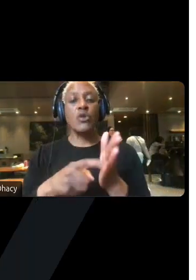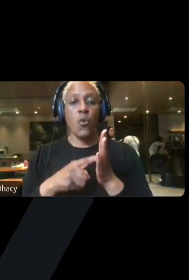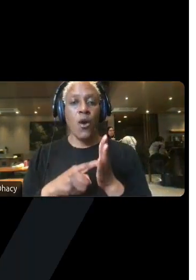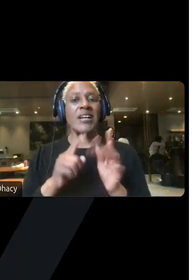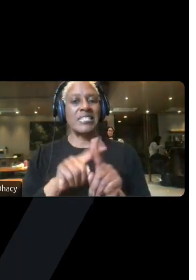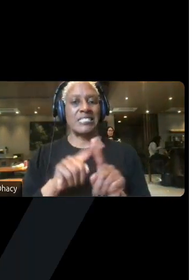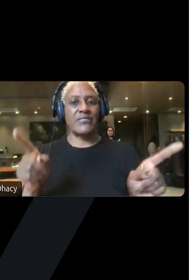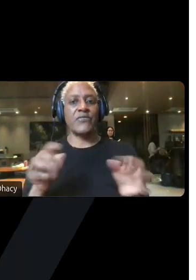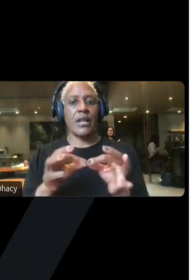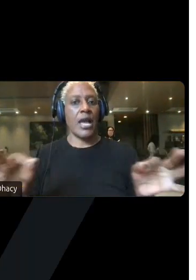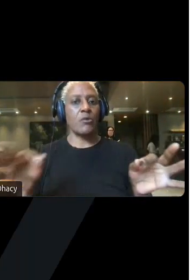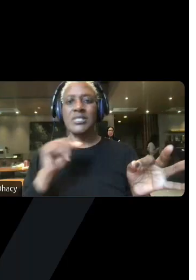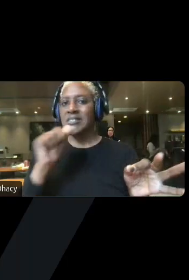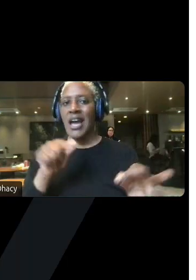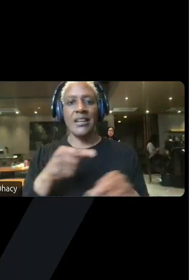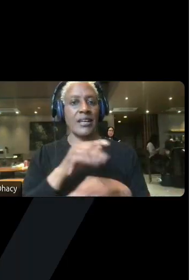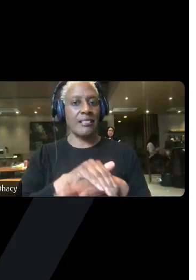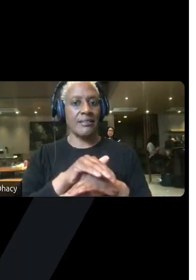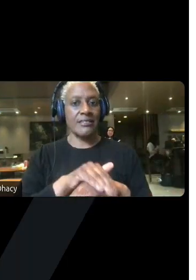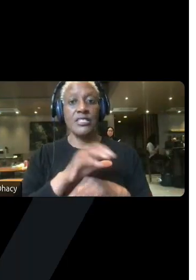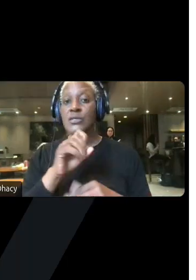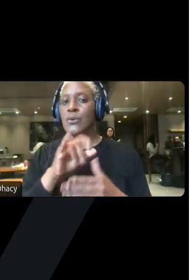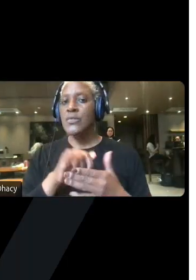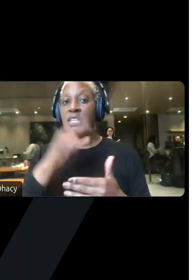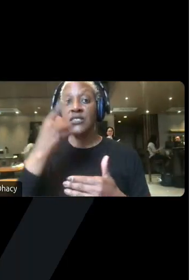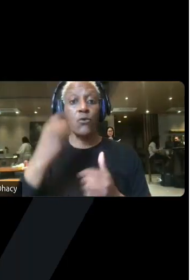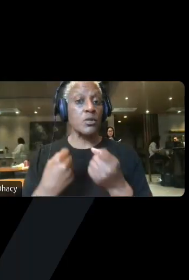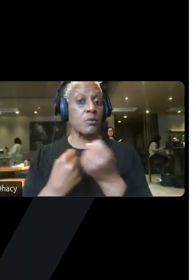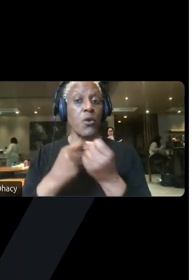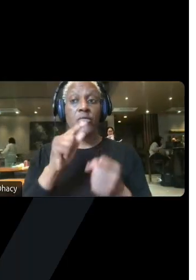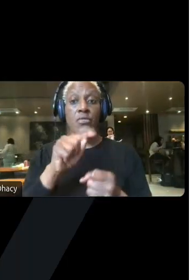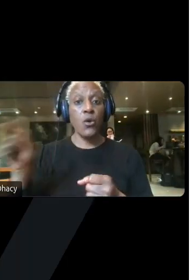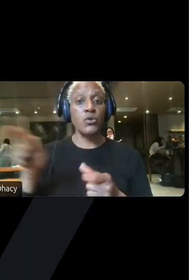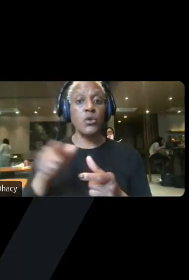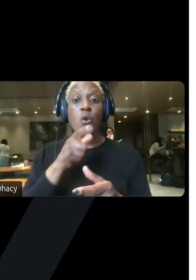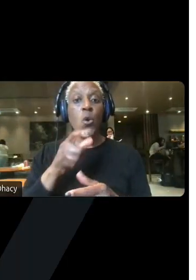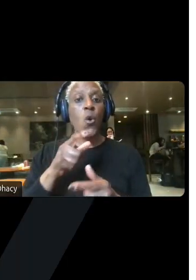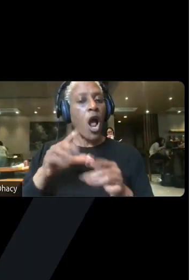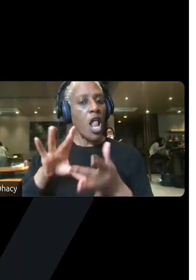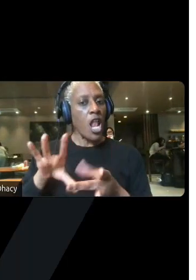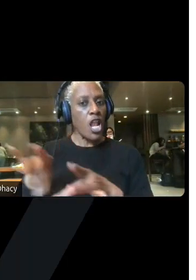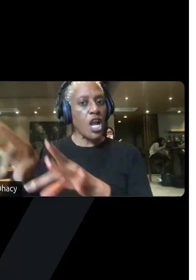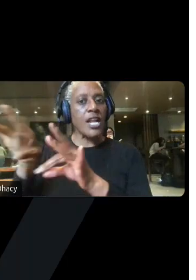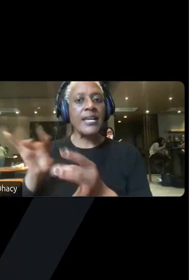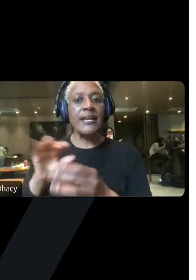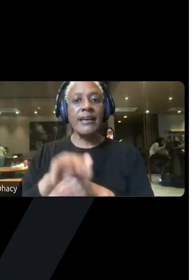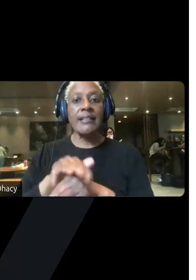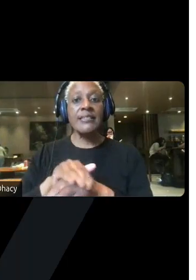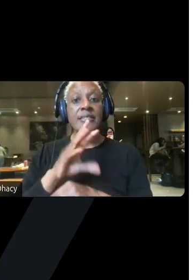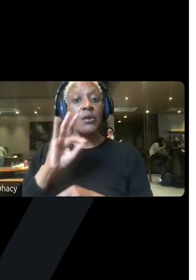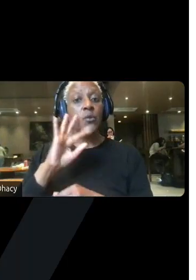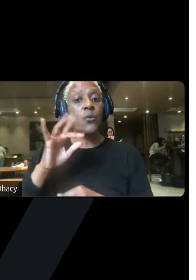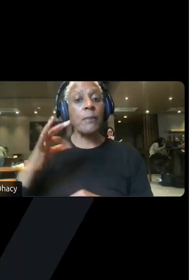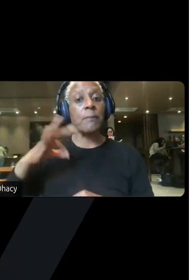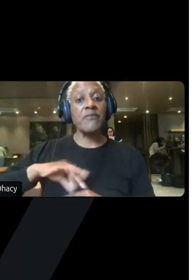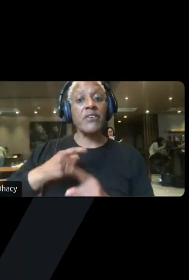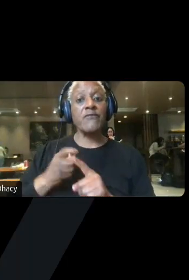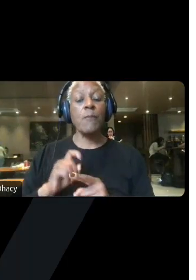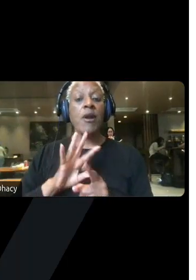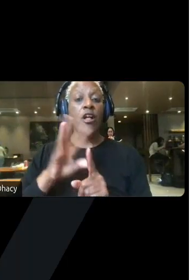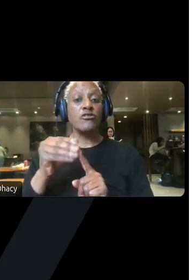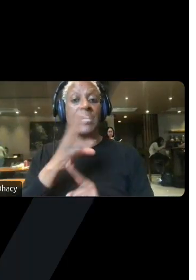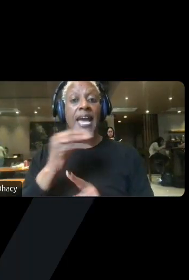than English. This is intended to support our English language learners who benefit from culturally and linguistically